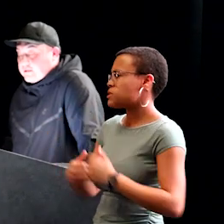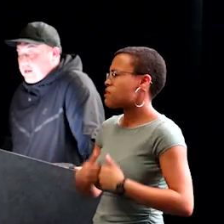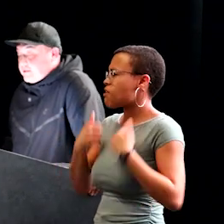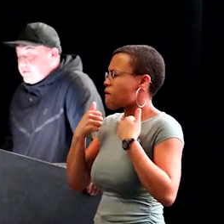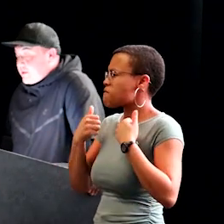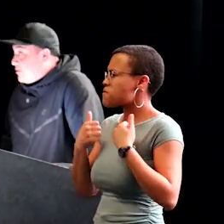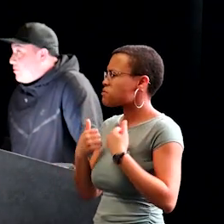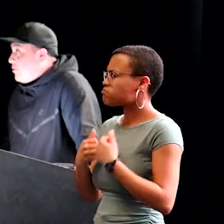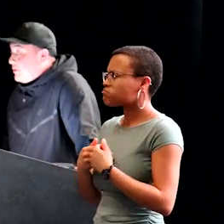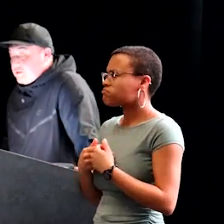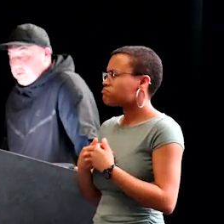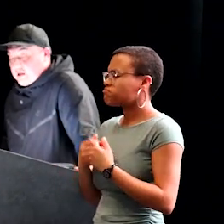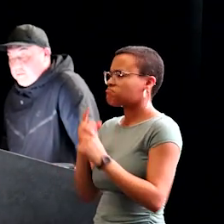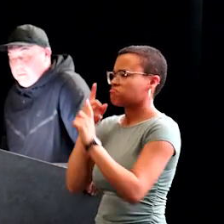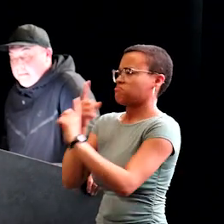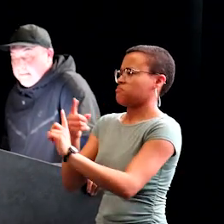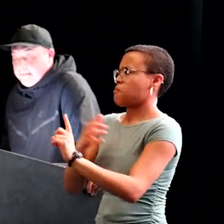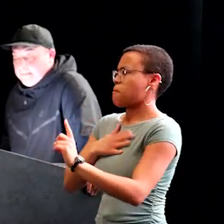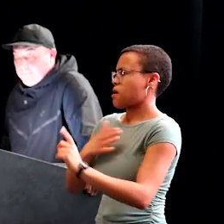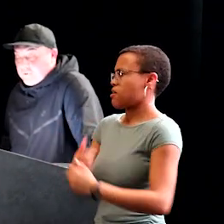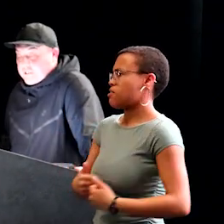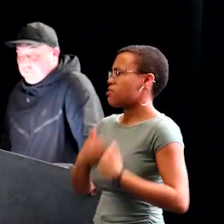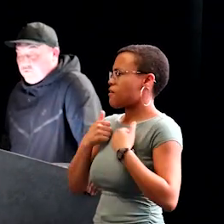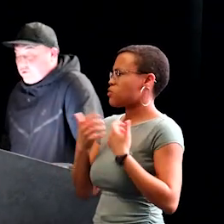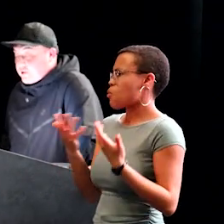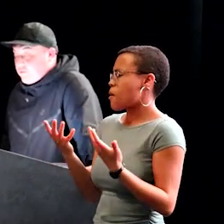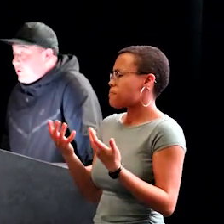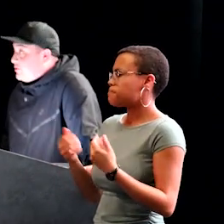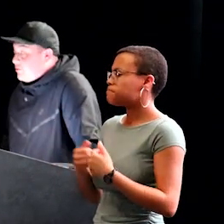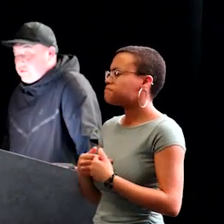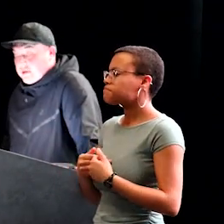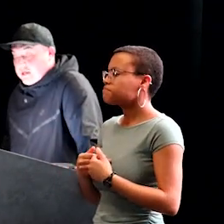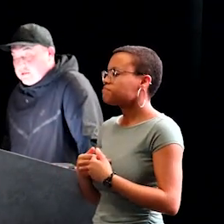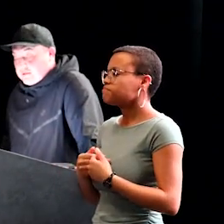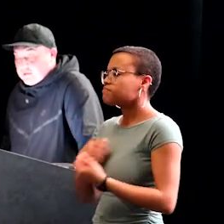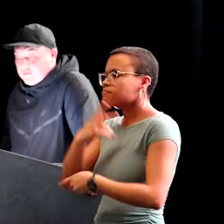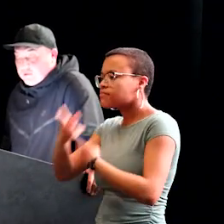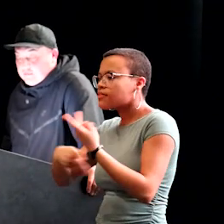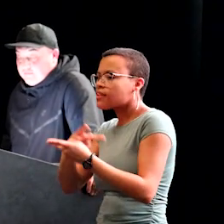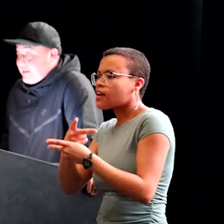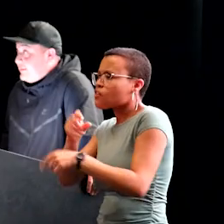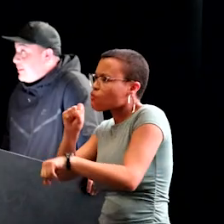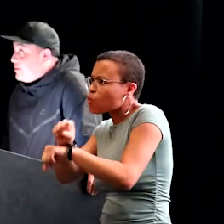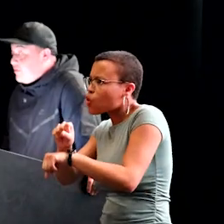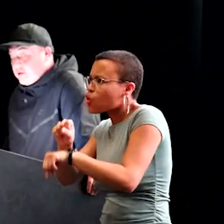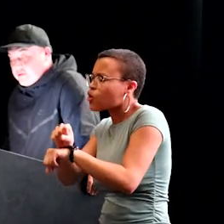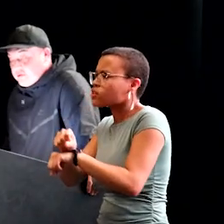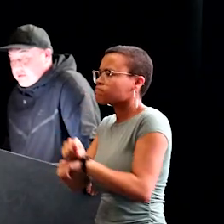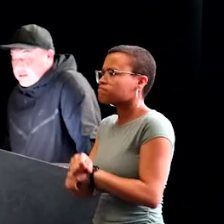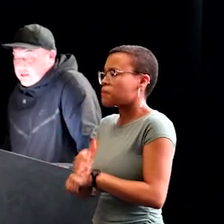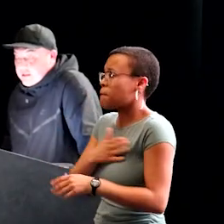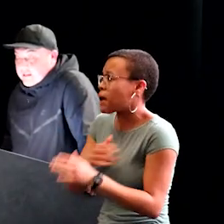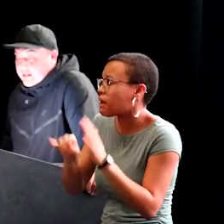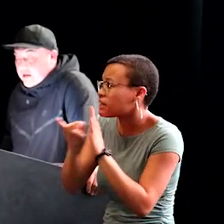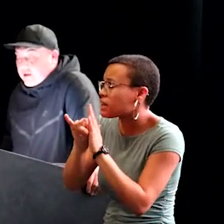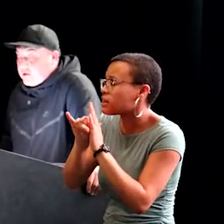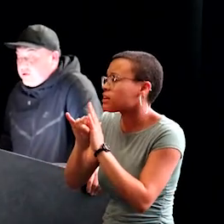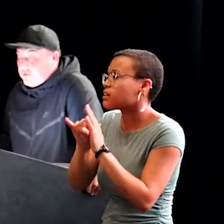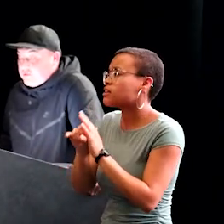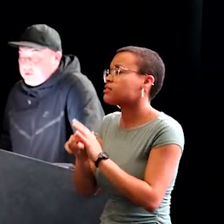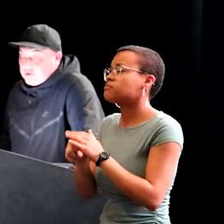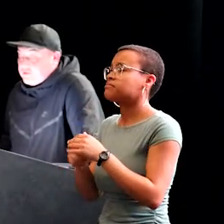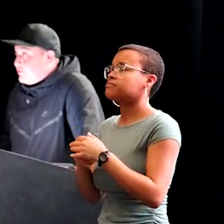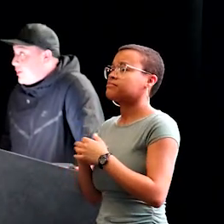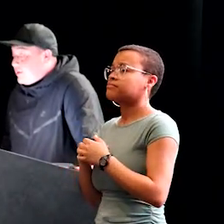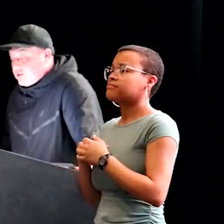on the kind of designer I wanted to become, the type of work I wanted to create, what my identity was, and how I could